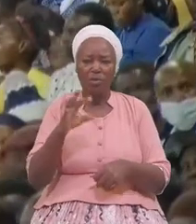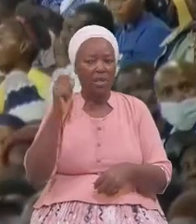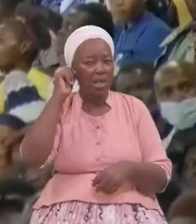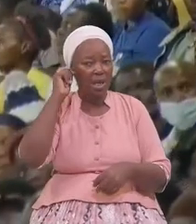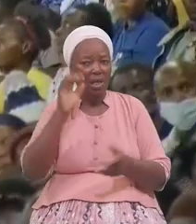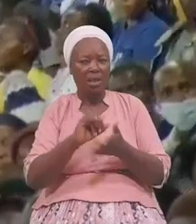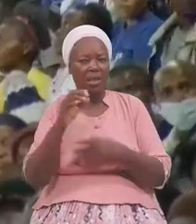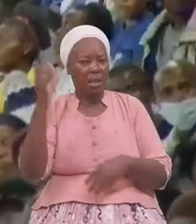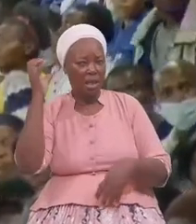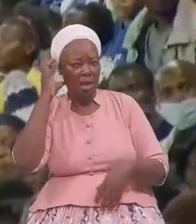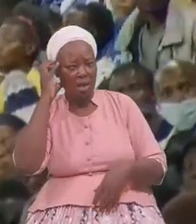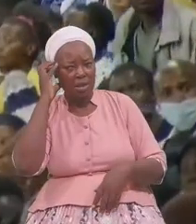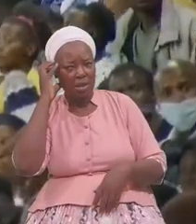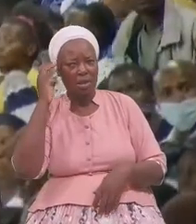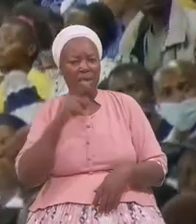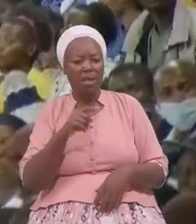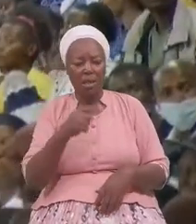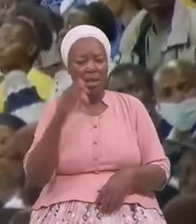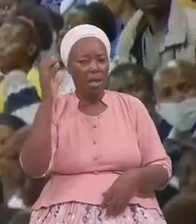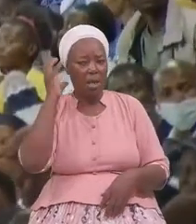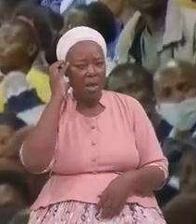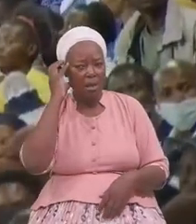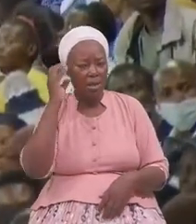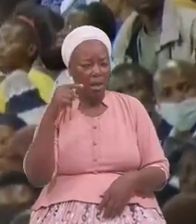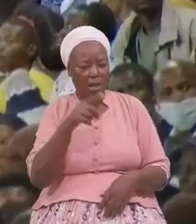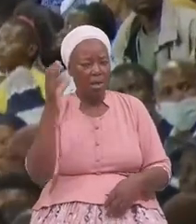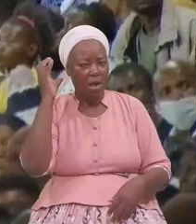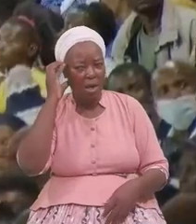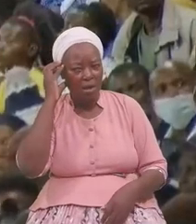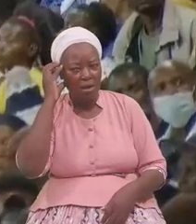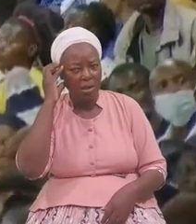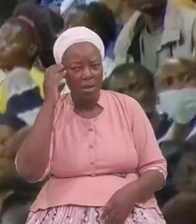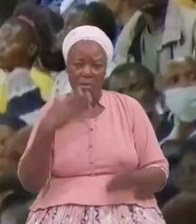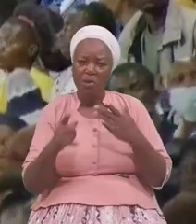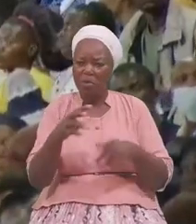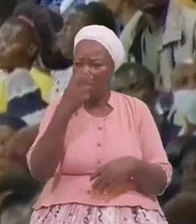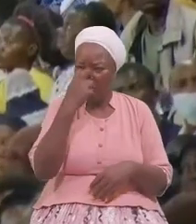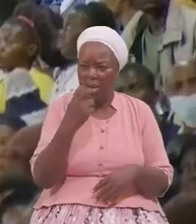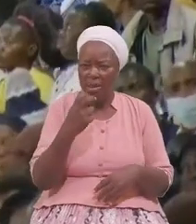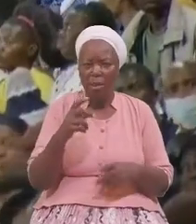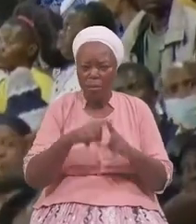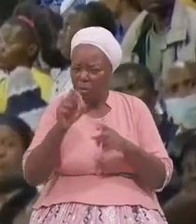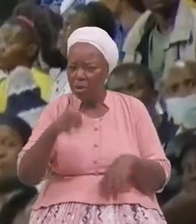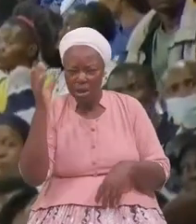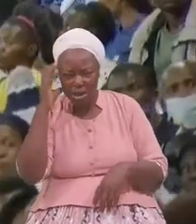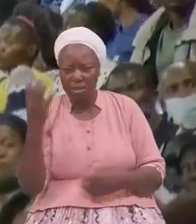heard, he heard, he heard. Maybe you are blind, but you can